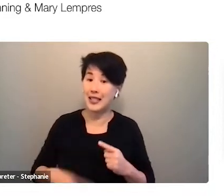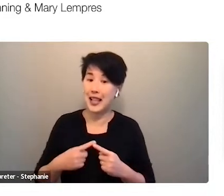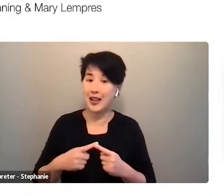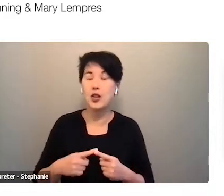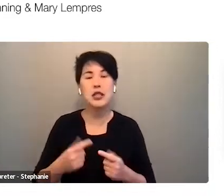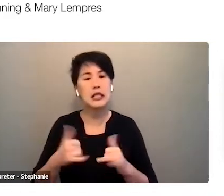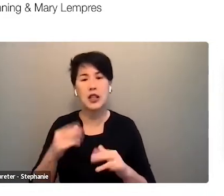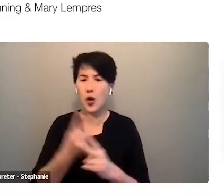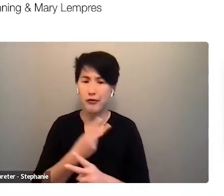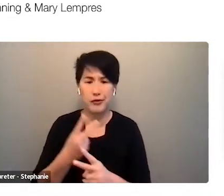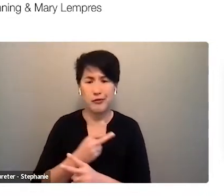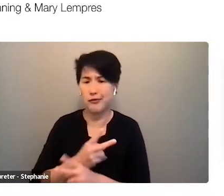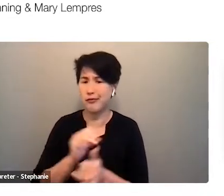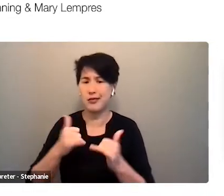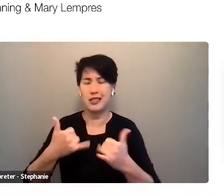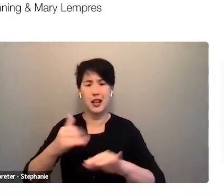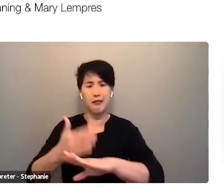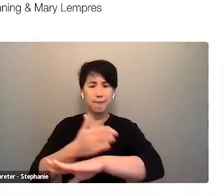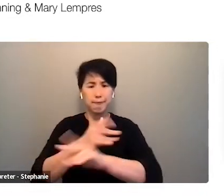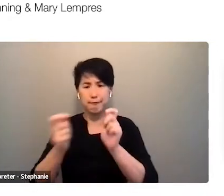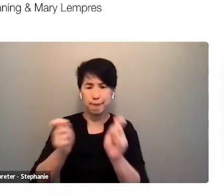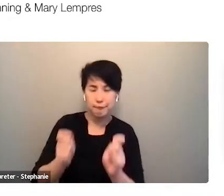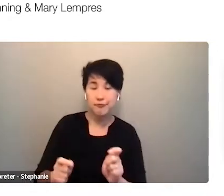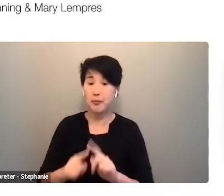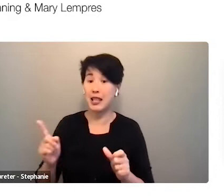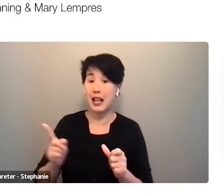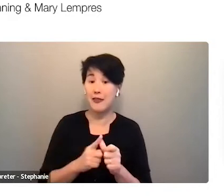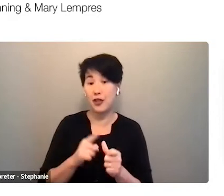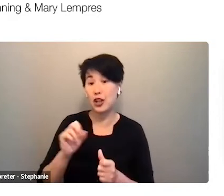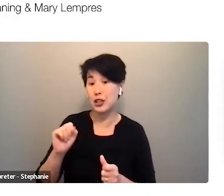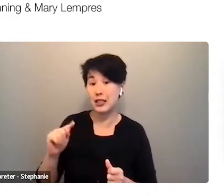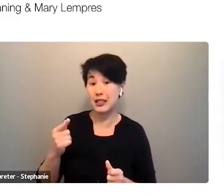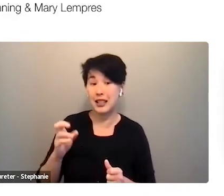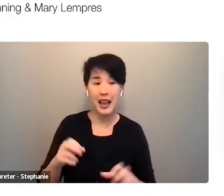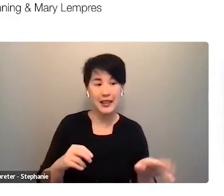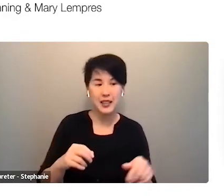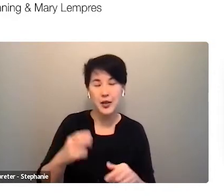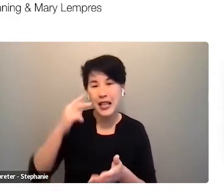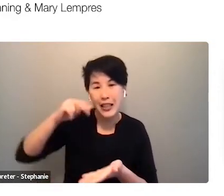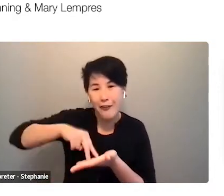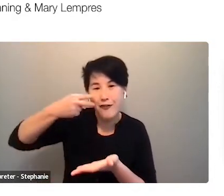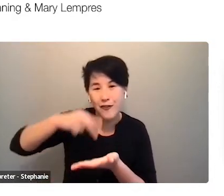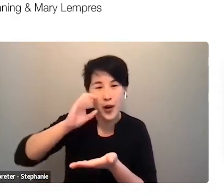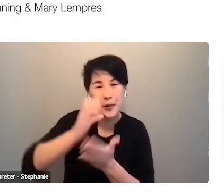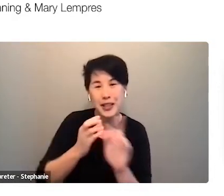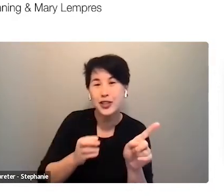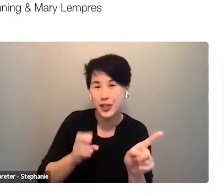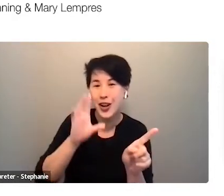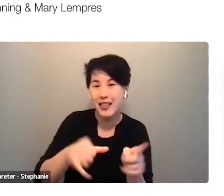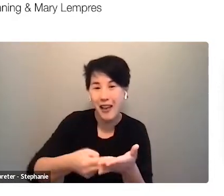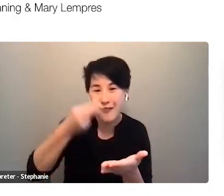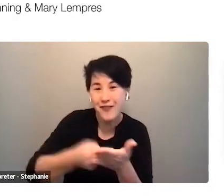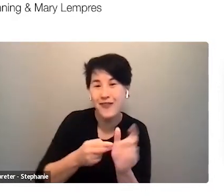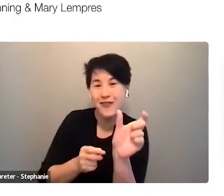sort of figuring out. But in this first stage, you see the little fork and utensil icon, that's the starting point. And